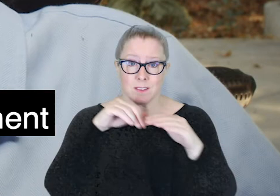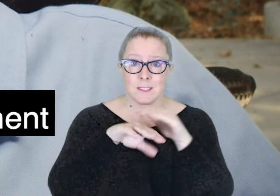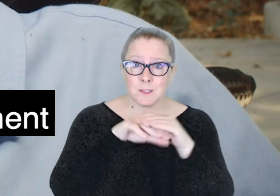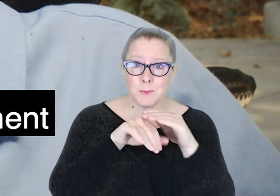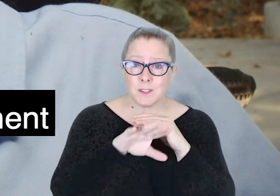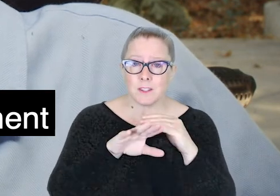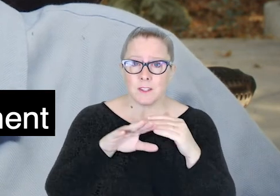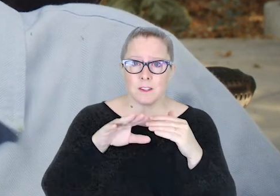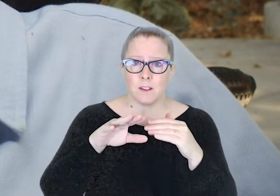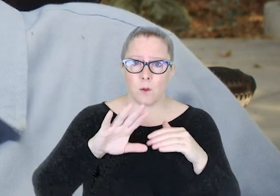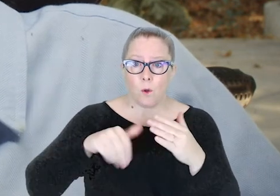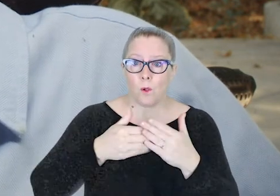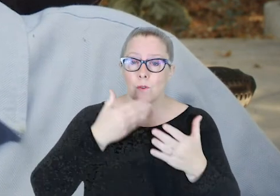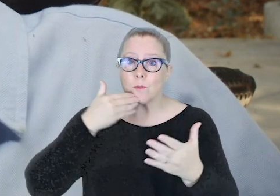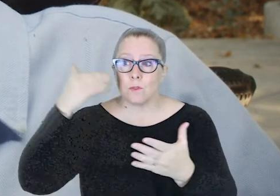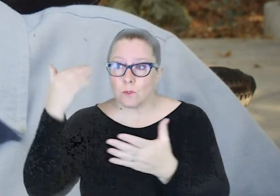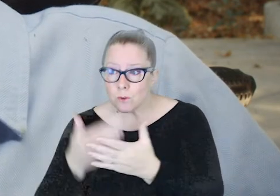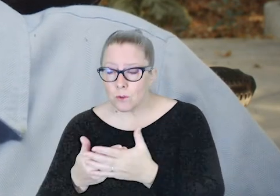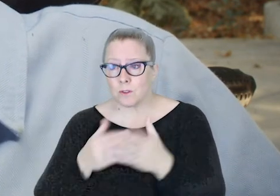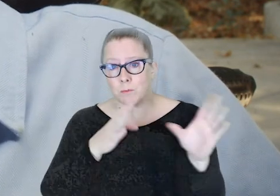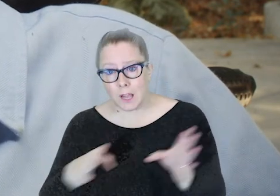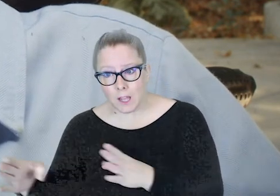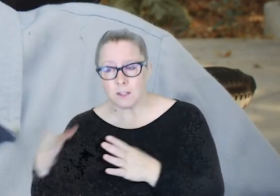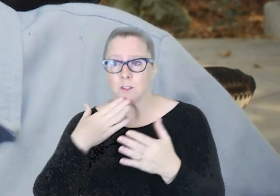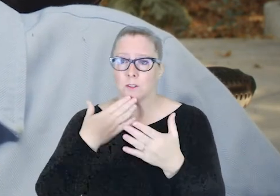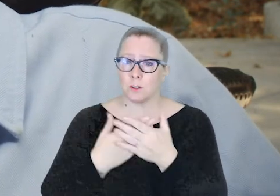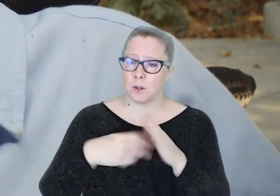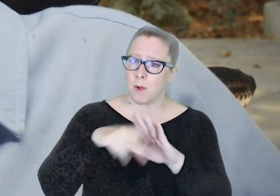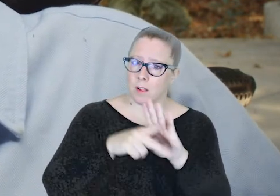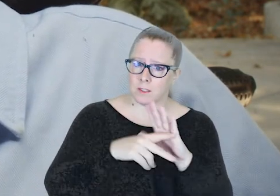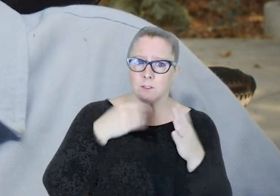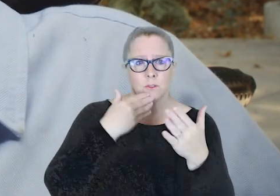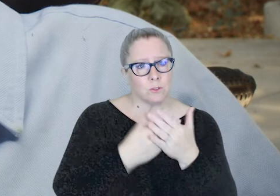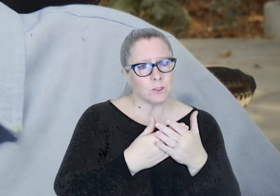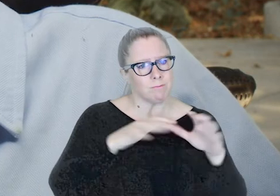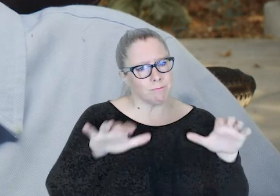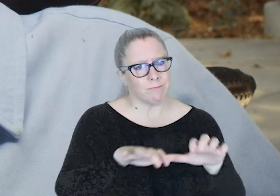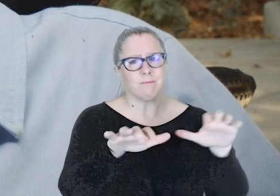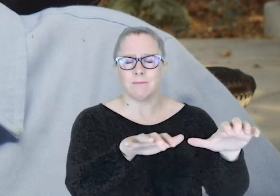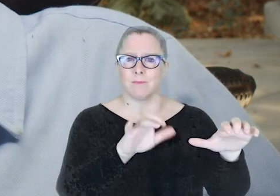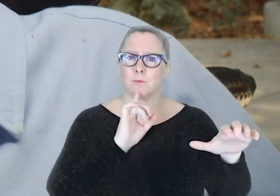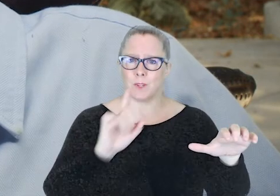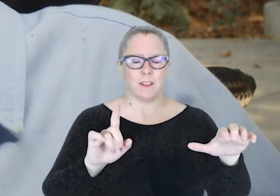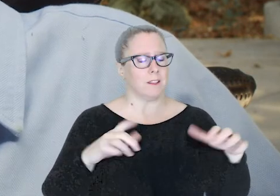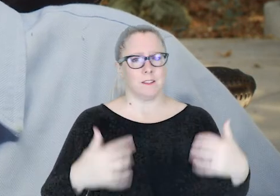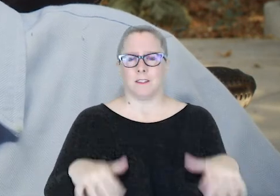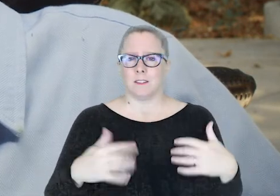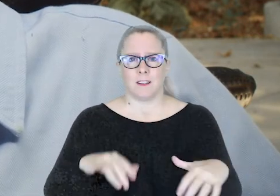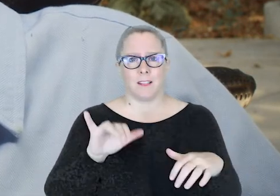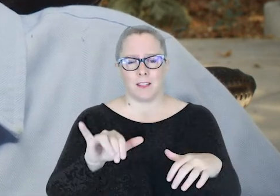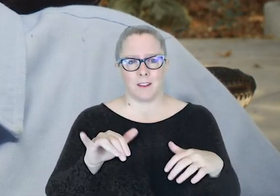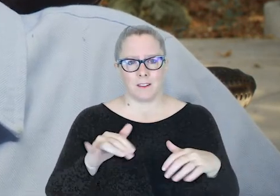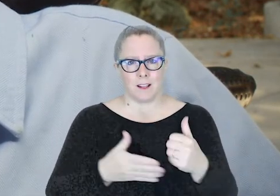public good, as a central component of good policies, good plans, and good citizenship. It ultimately